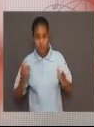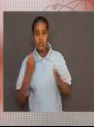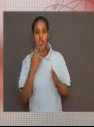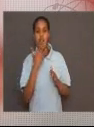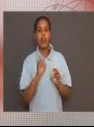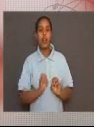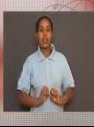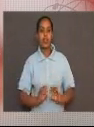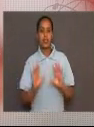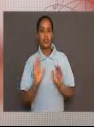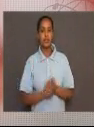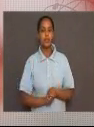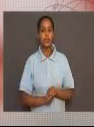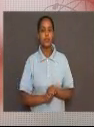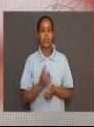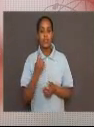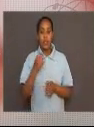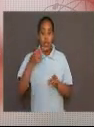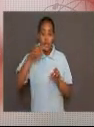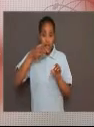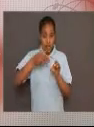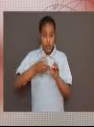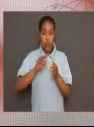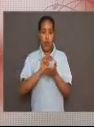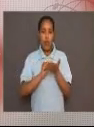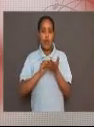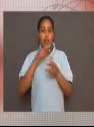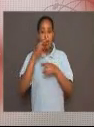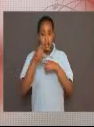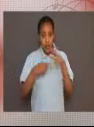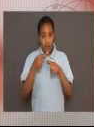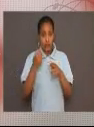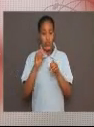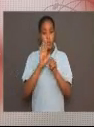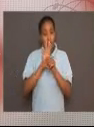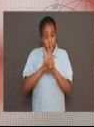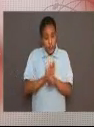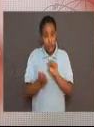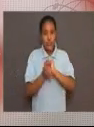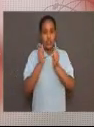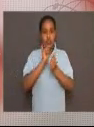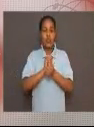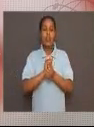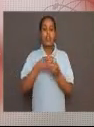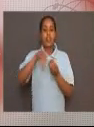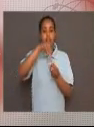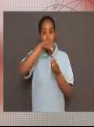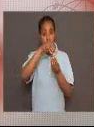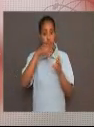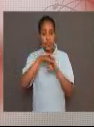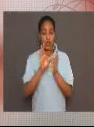lightened. The gas molecules then reacted to the pressure change by increasing in